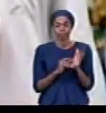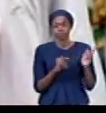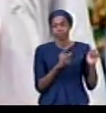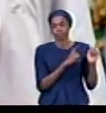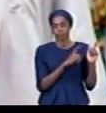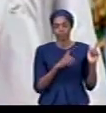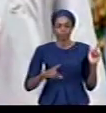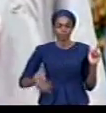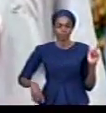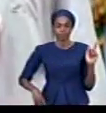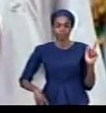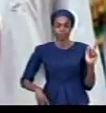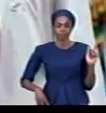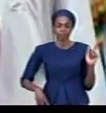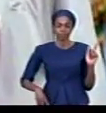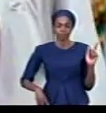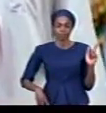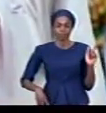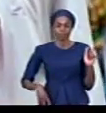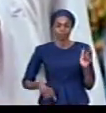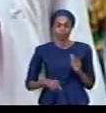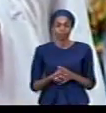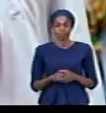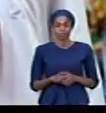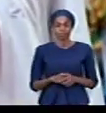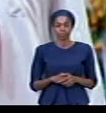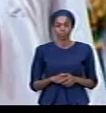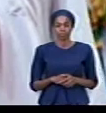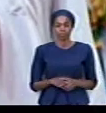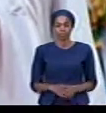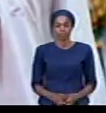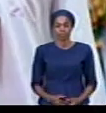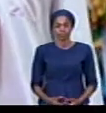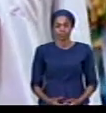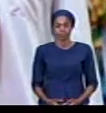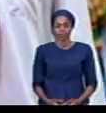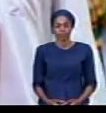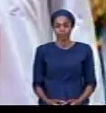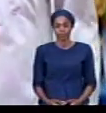Gode zanyi magana da Hausa ne. Ni ne mai suna Ruth Andrew.